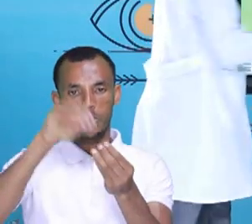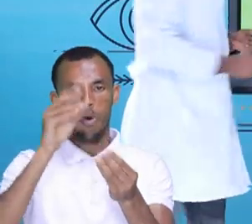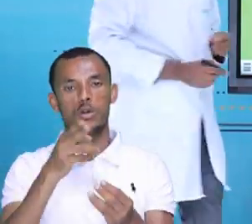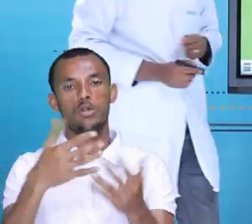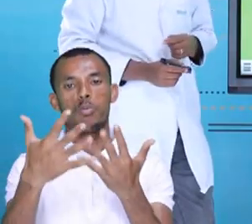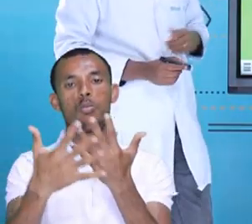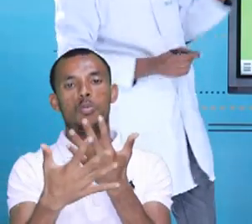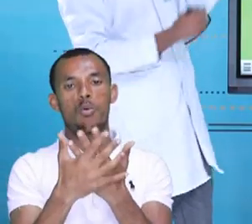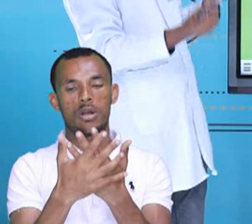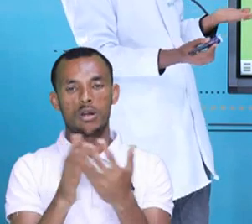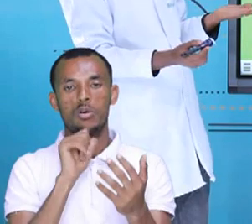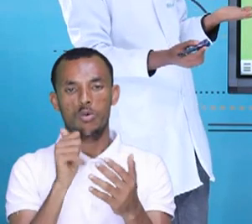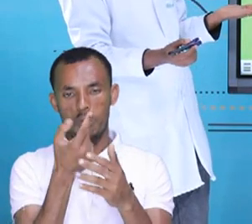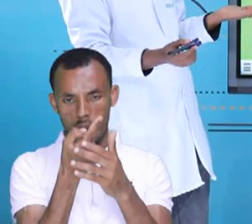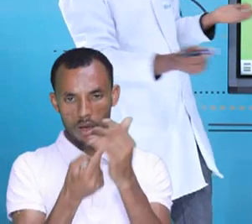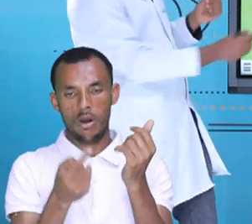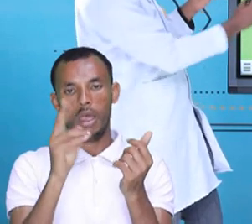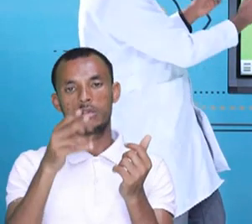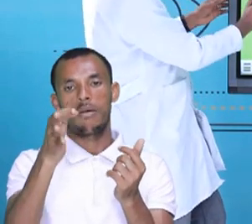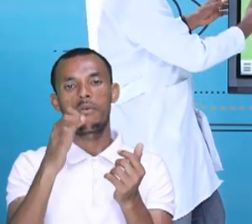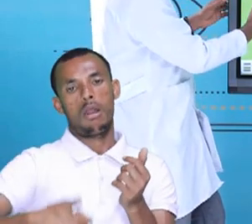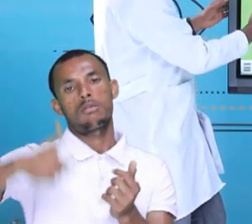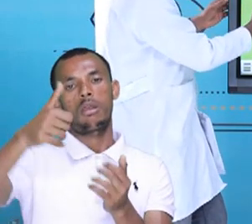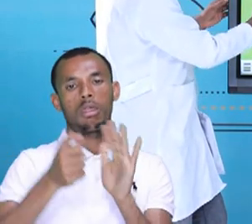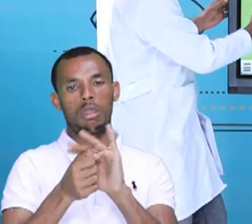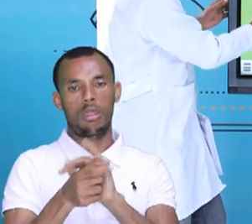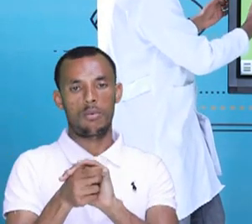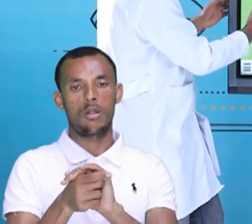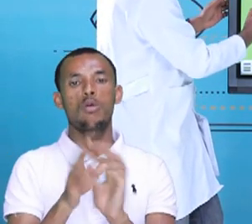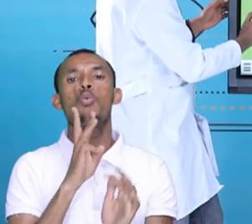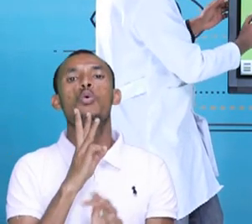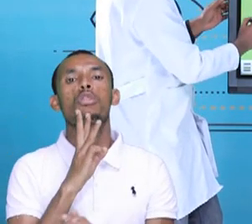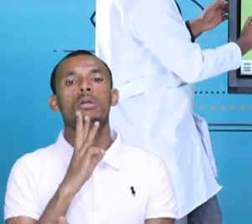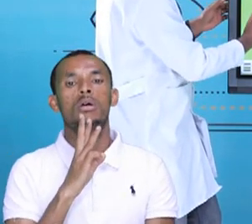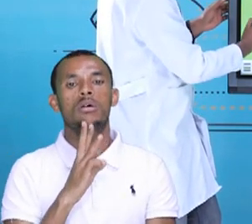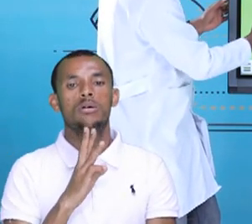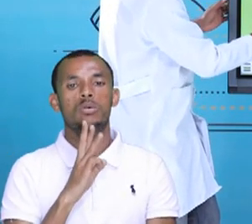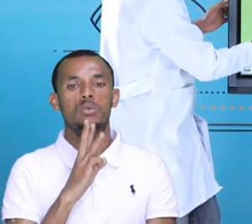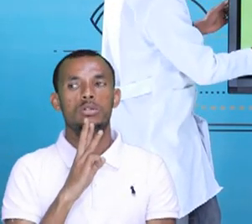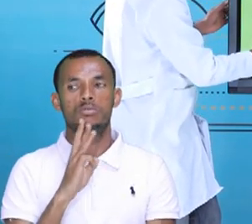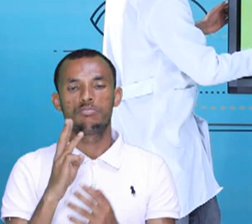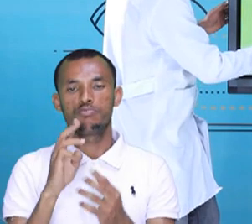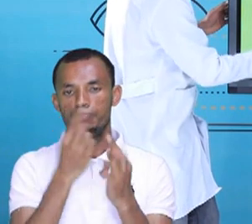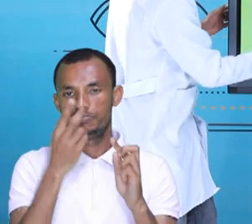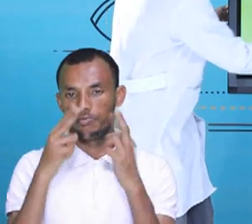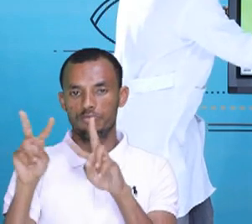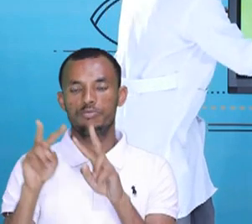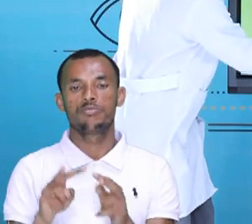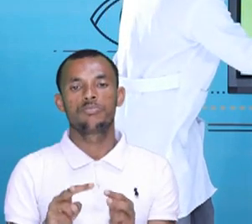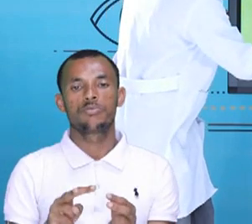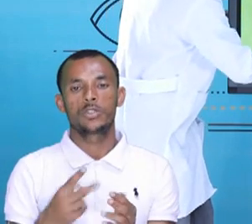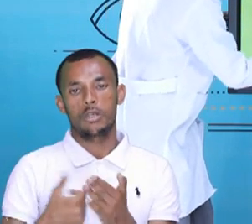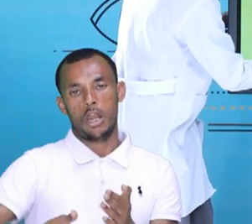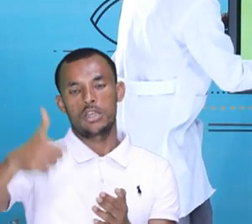bonding. Not only for HF. Another example, water. This is the structure of water. This